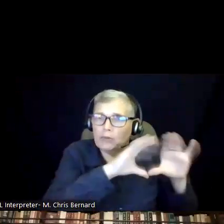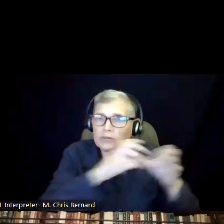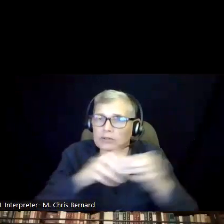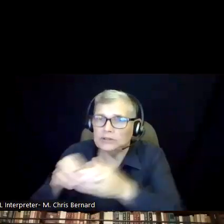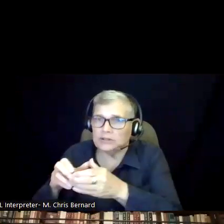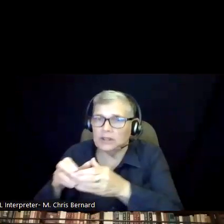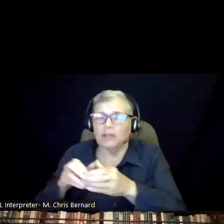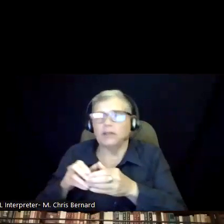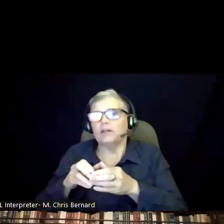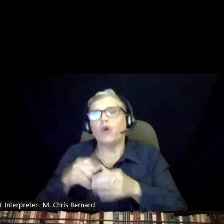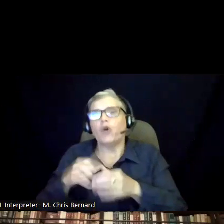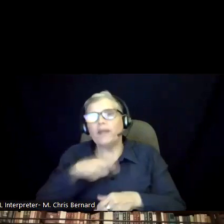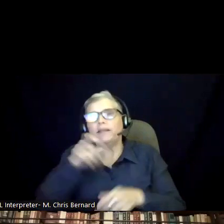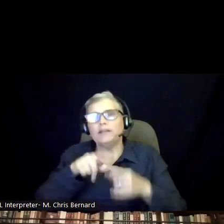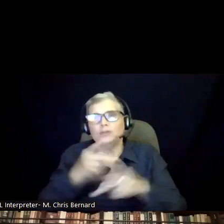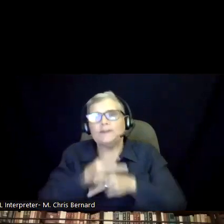standardized.